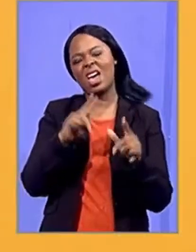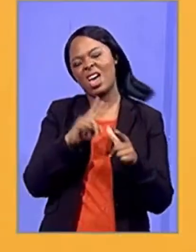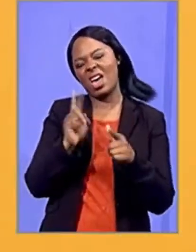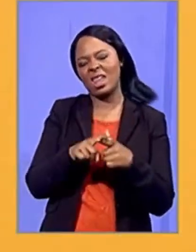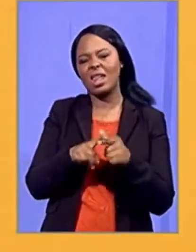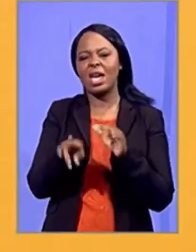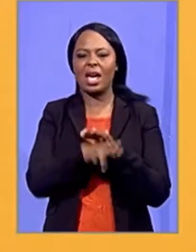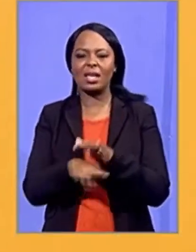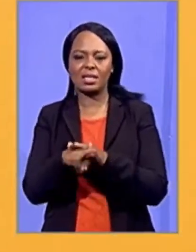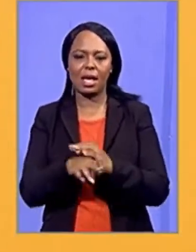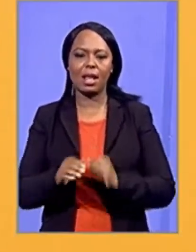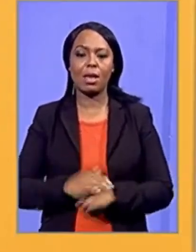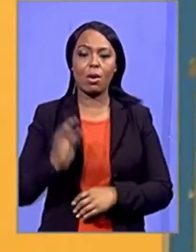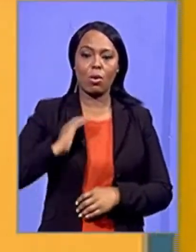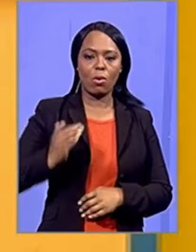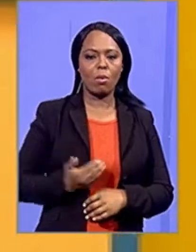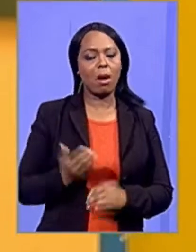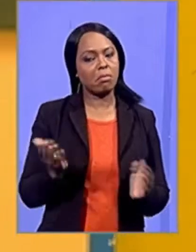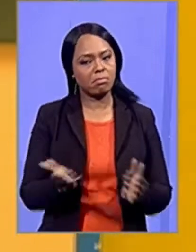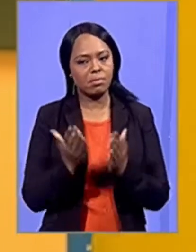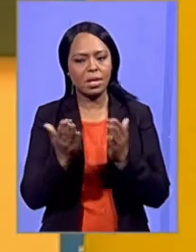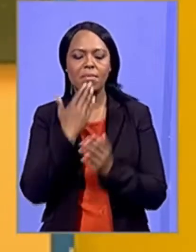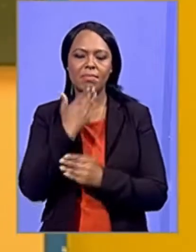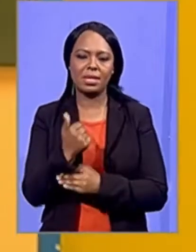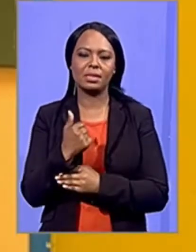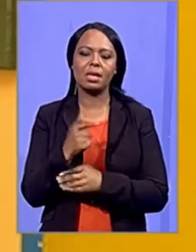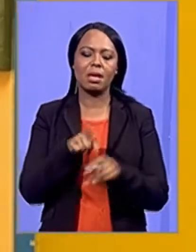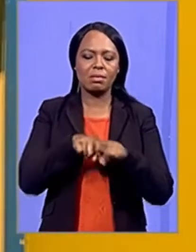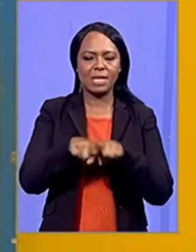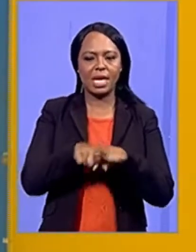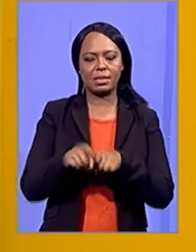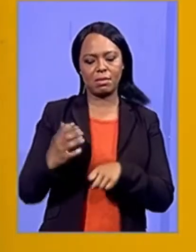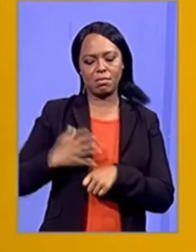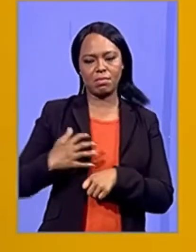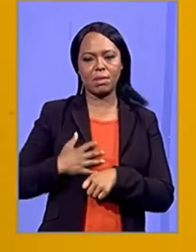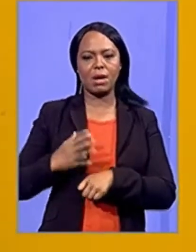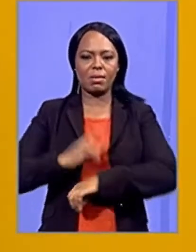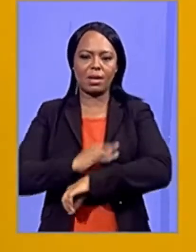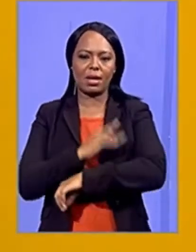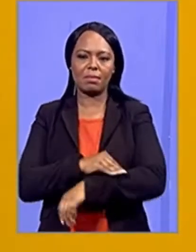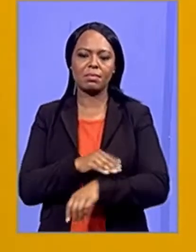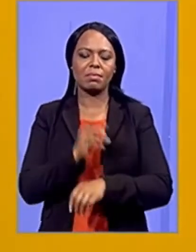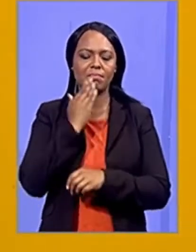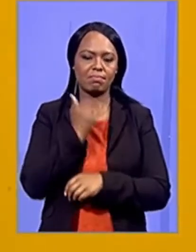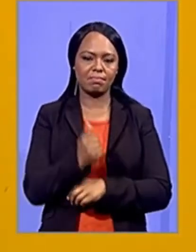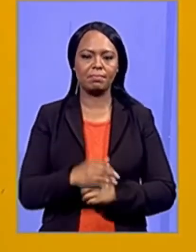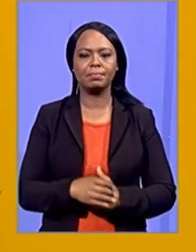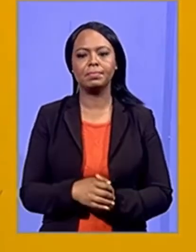hospitals. Basadi ba kgothaletswa ho etsa diteko tsa kankere ya matswele kgafetsa.